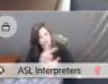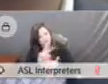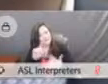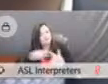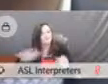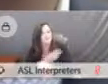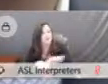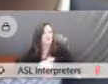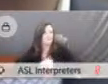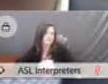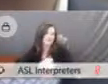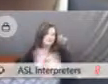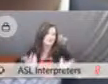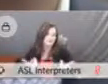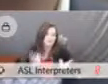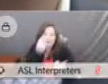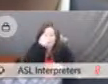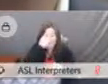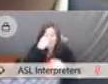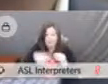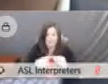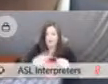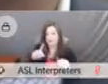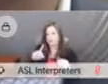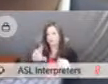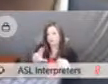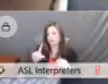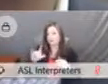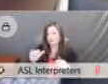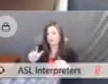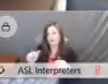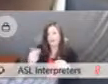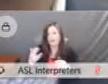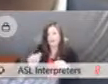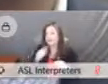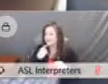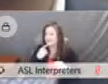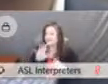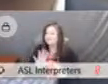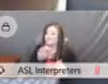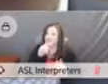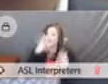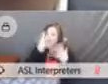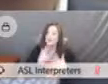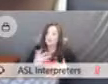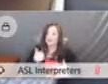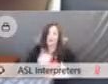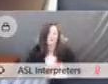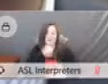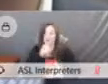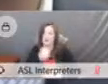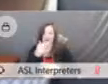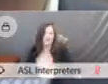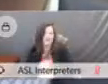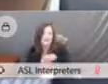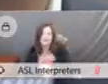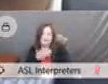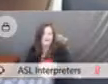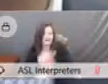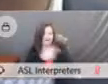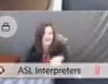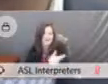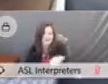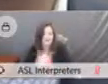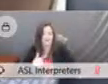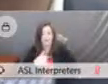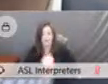can kind of think about, as Dr. Dillahay said, that unfortunately we're not getting the amount of vaccine in the state that